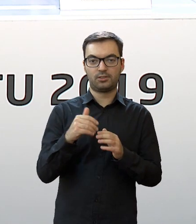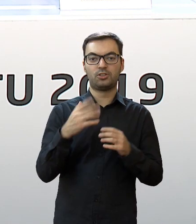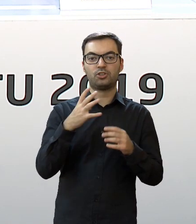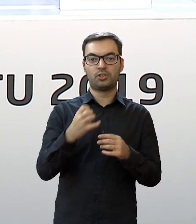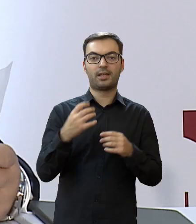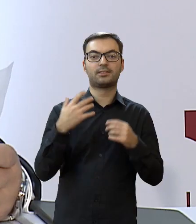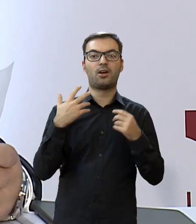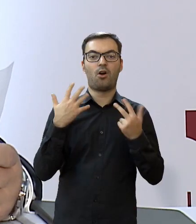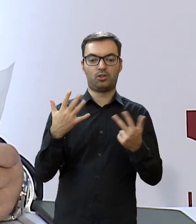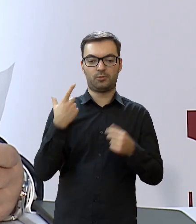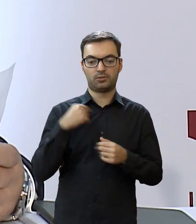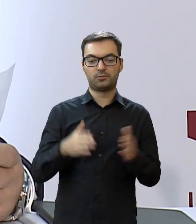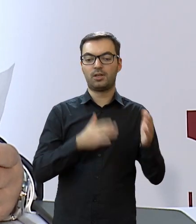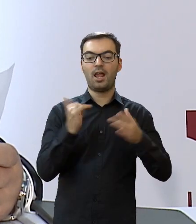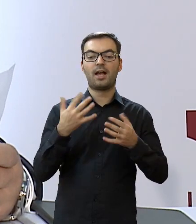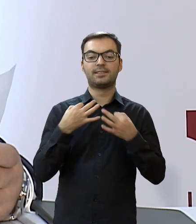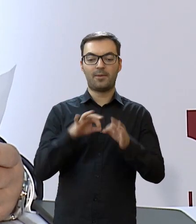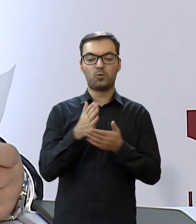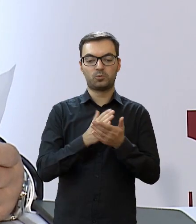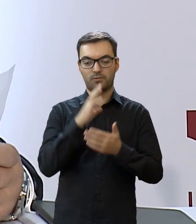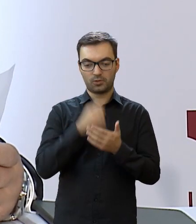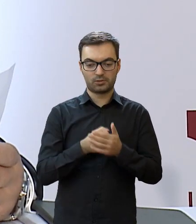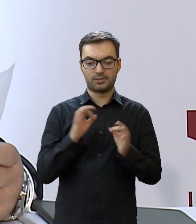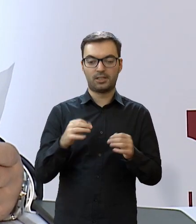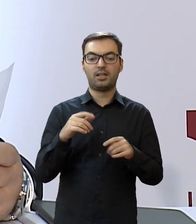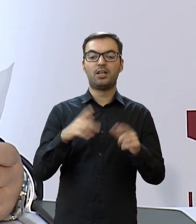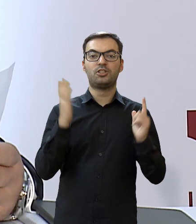17,408. Vehicles,